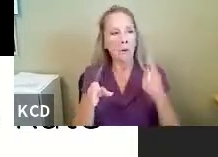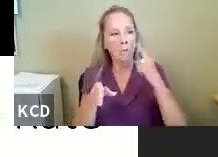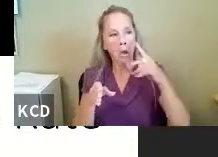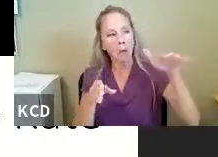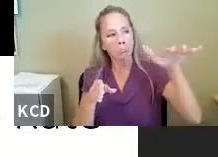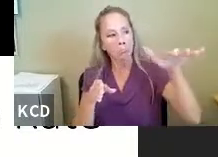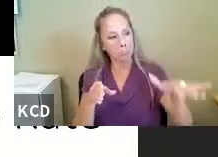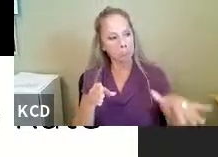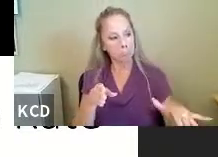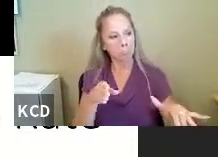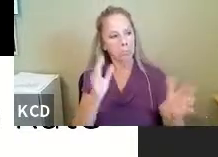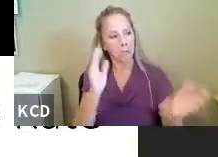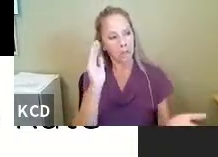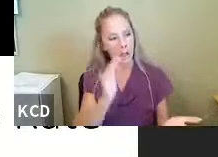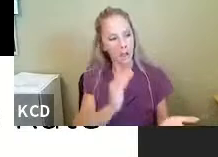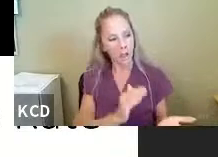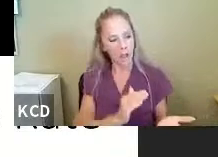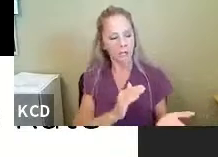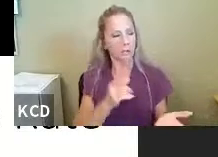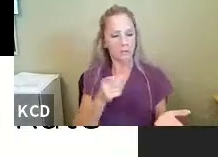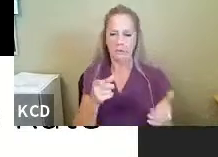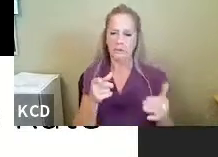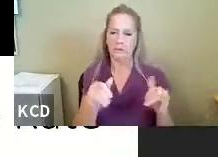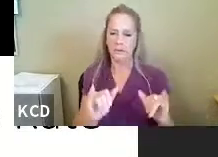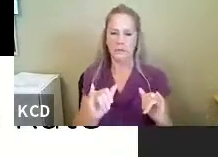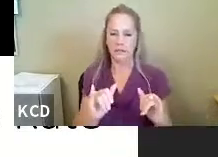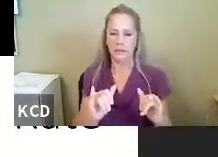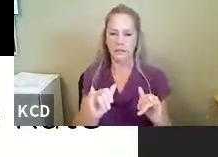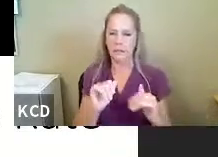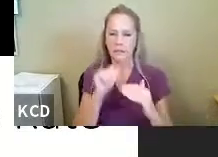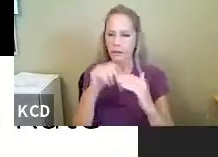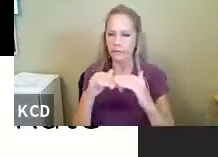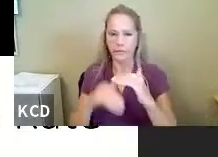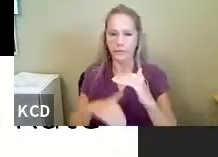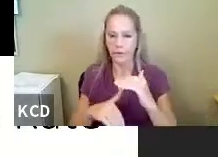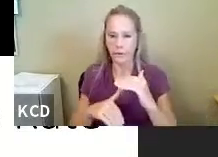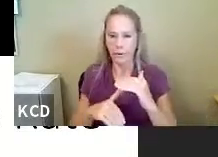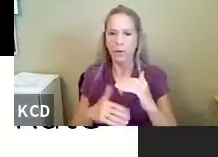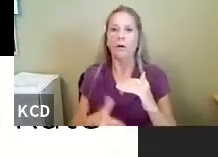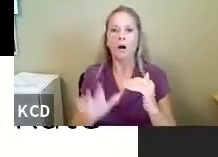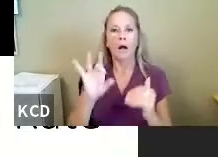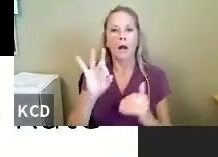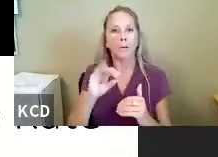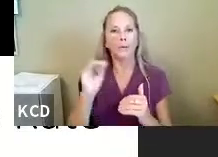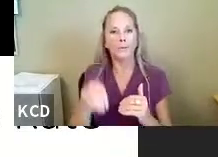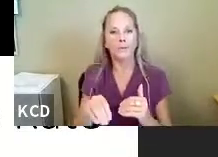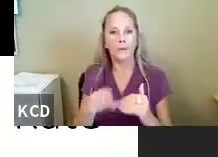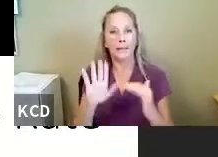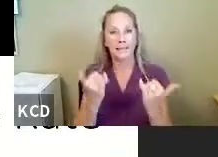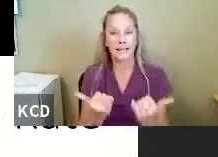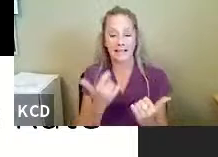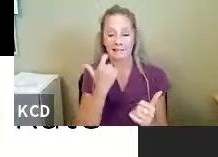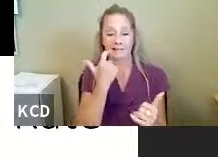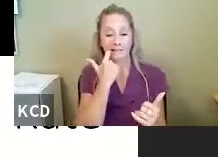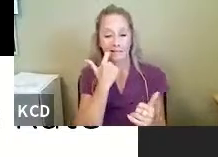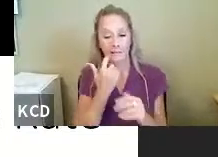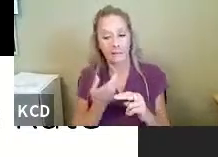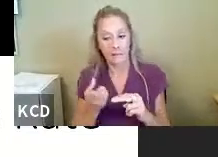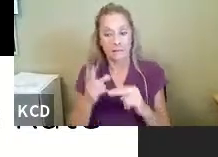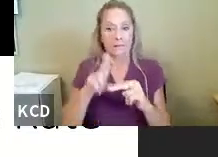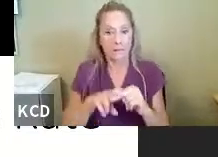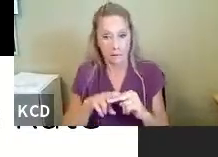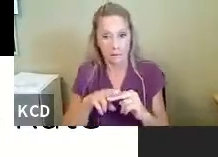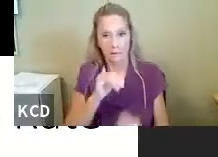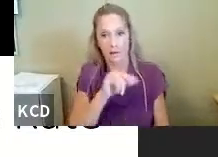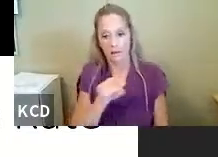down, didn't drop below the kind of 8%. And then we've seen this recent spike, which we have spoken about. The